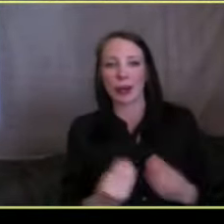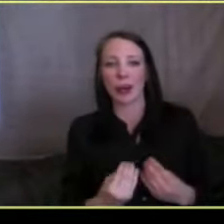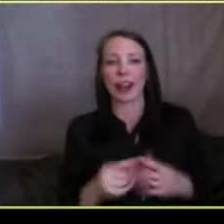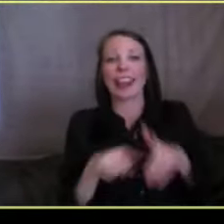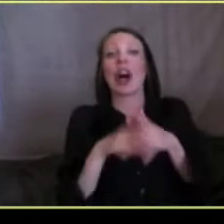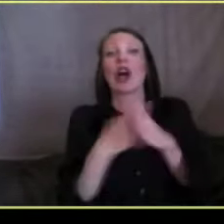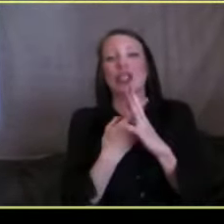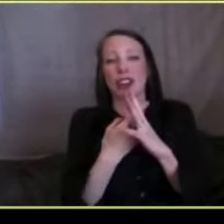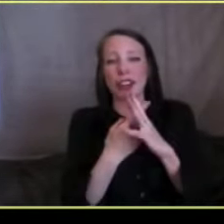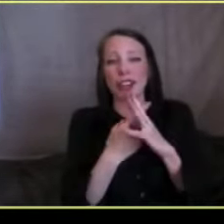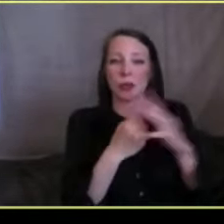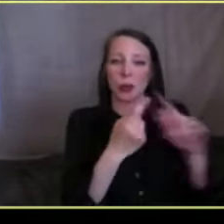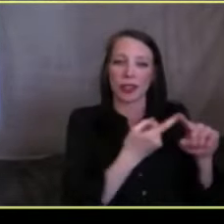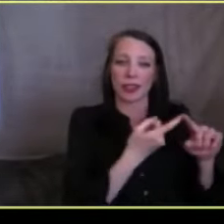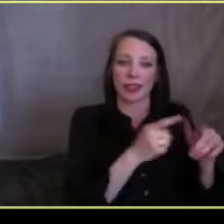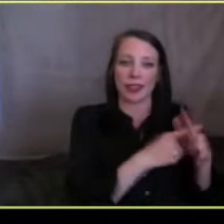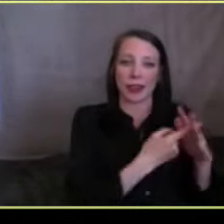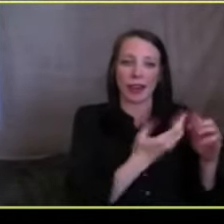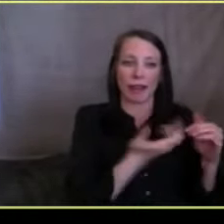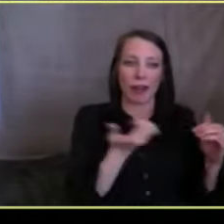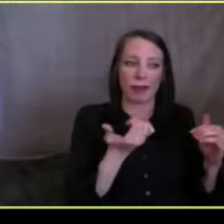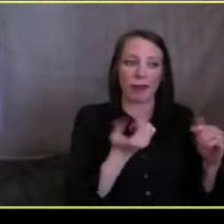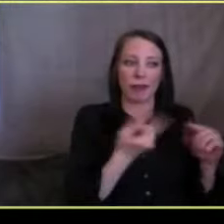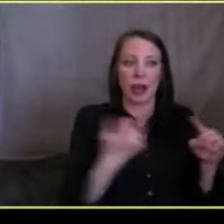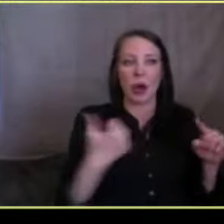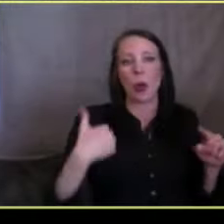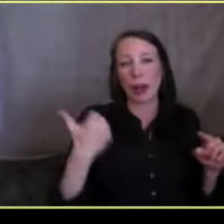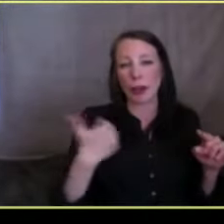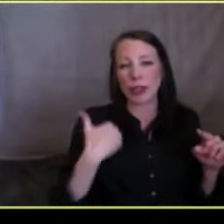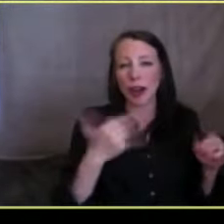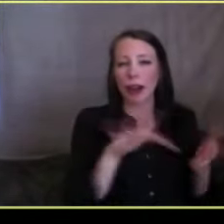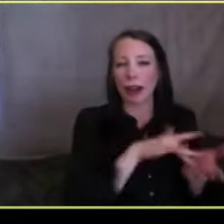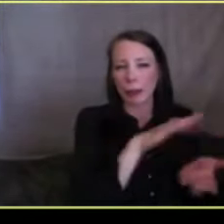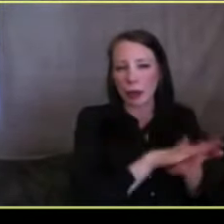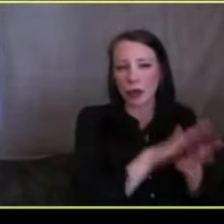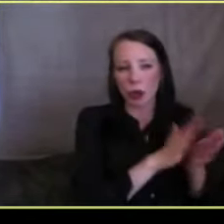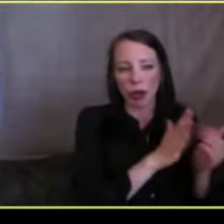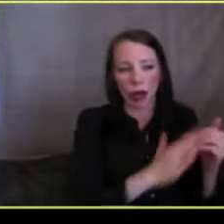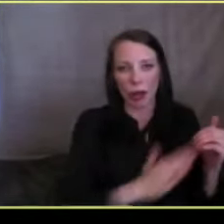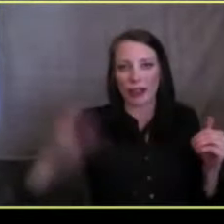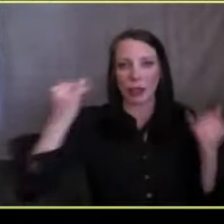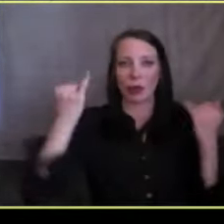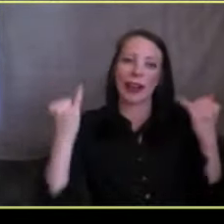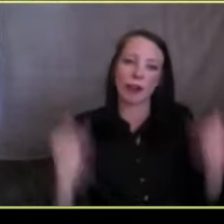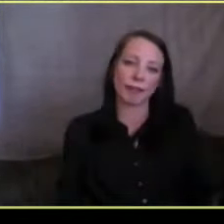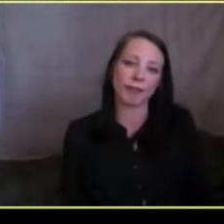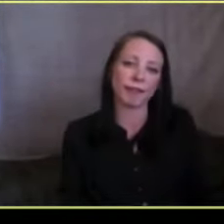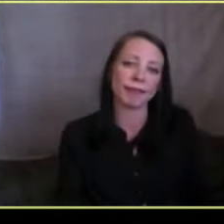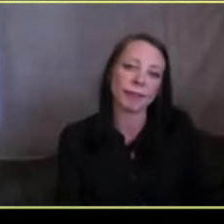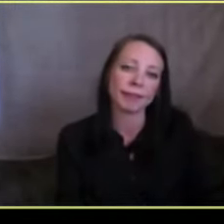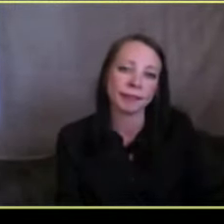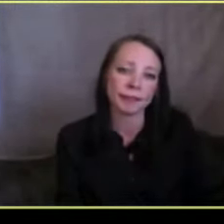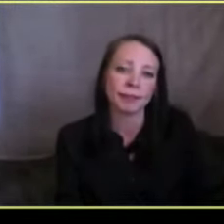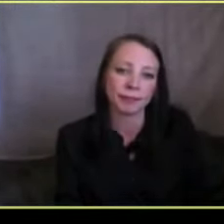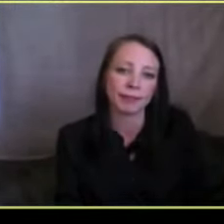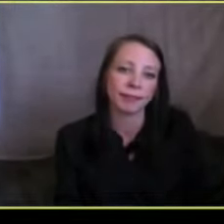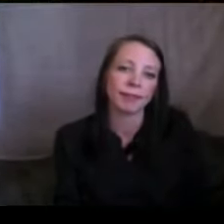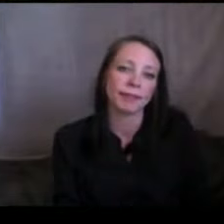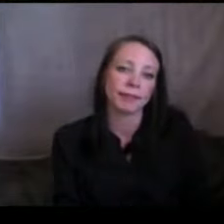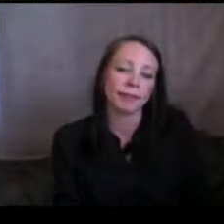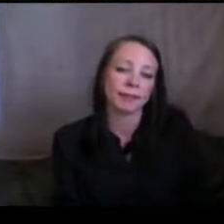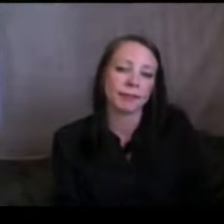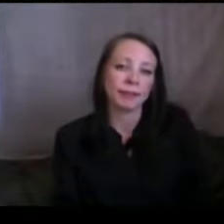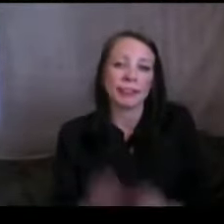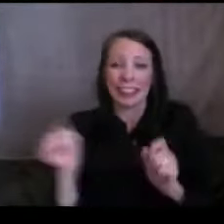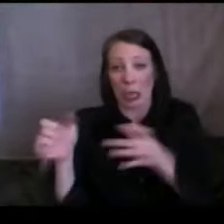kind of where it all started, was starting from when I was young in like middle school up until right now. Okay. So